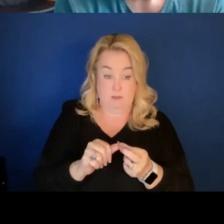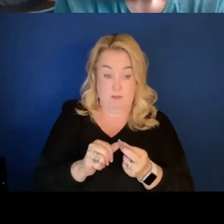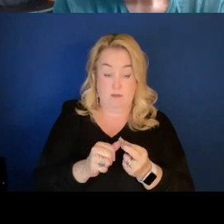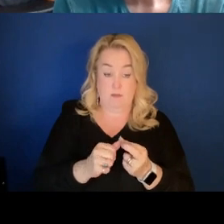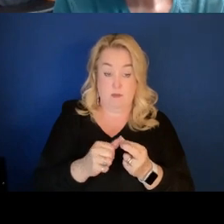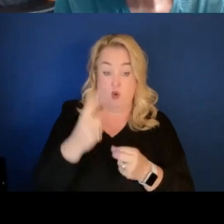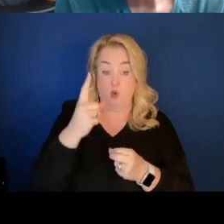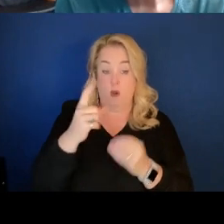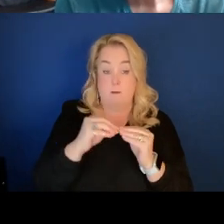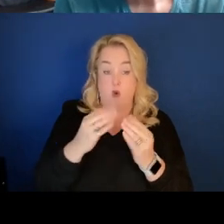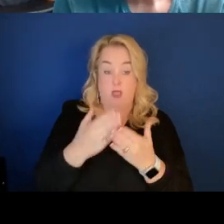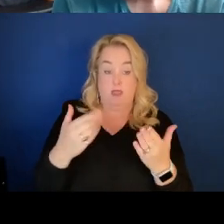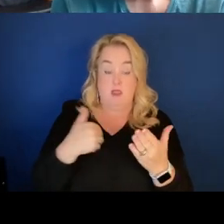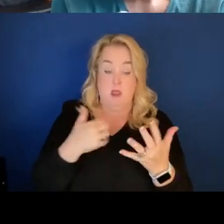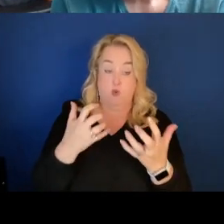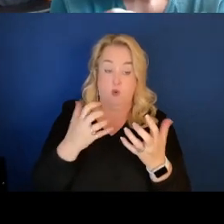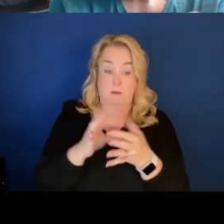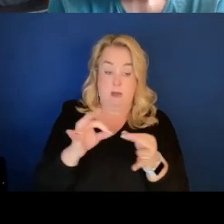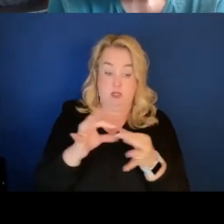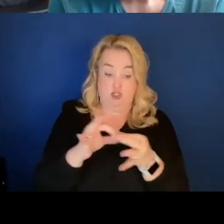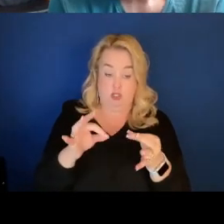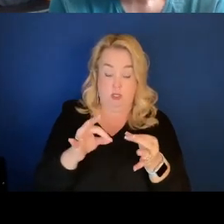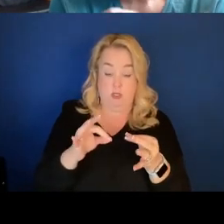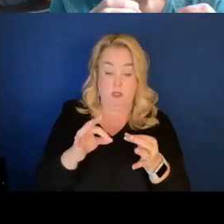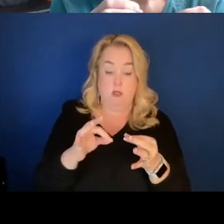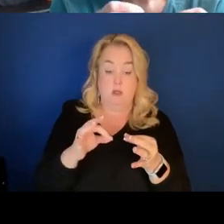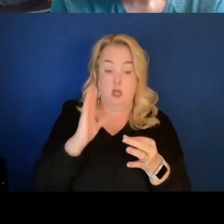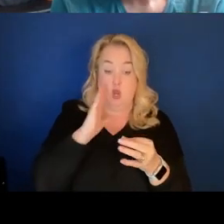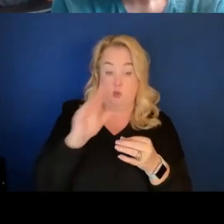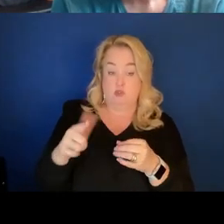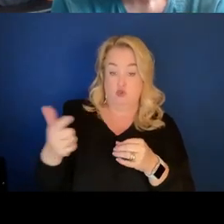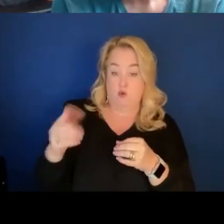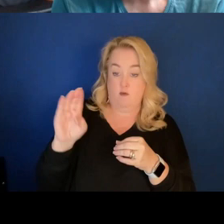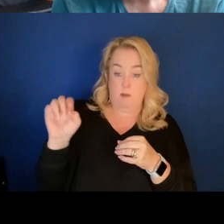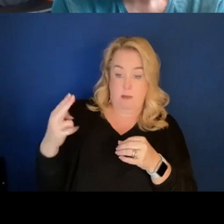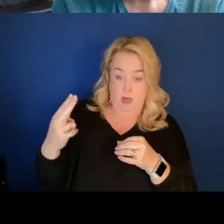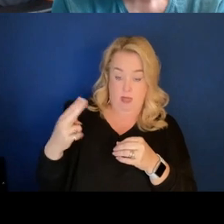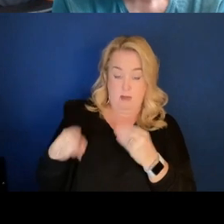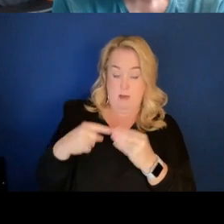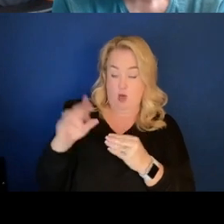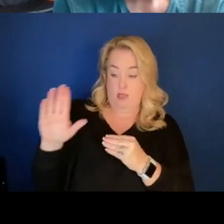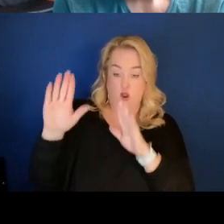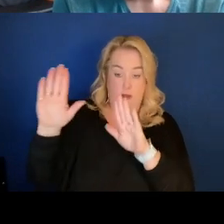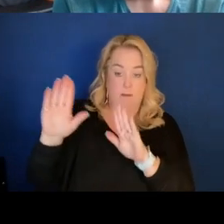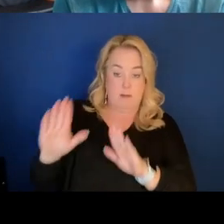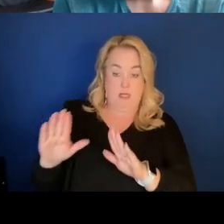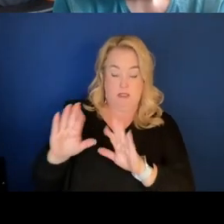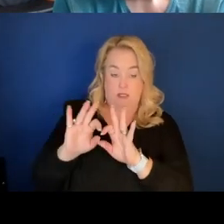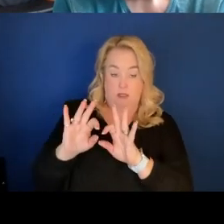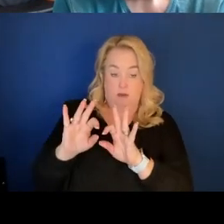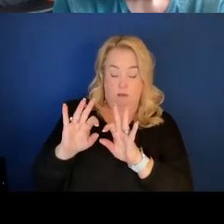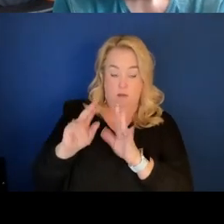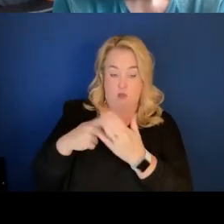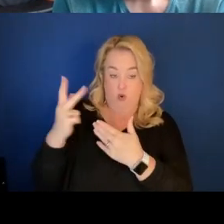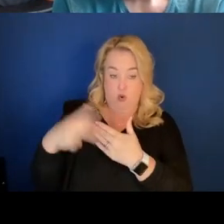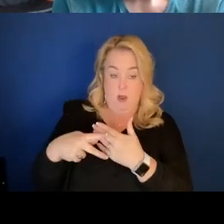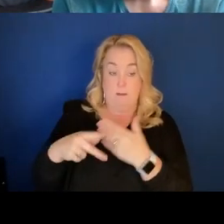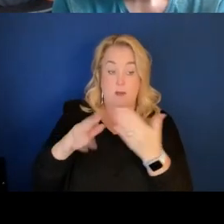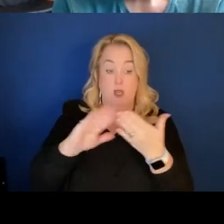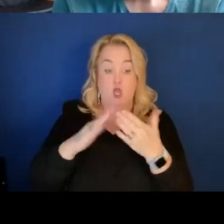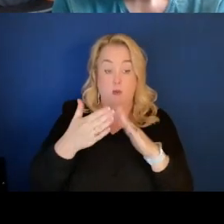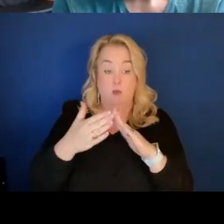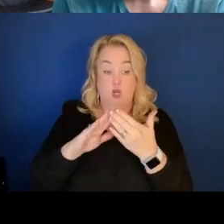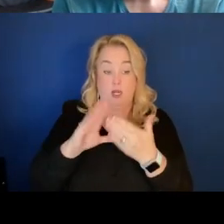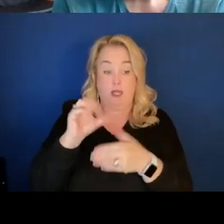One last thing I'd like to touch on before Beth speaks about their amazing program at Family Means is that Community Care